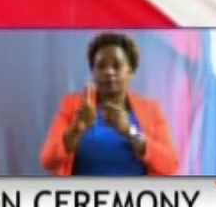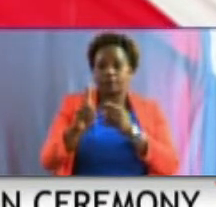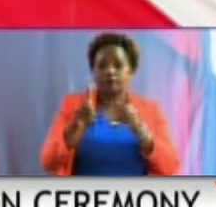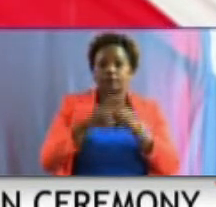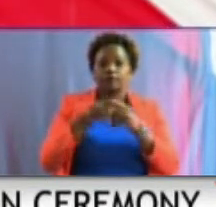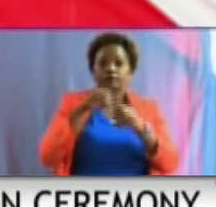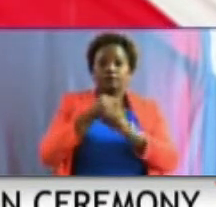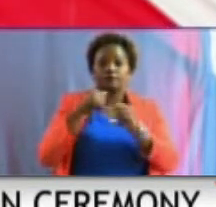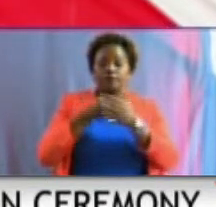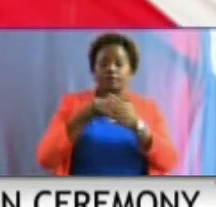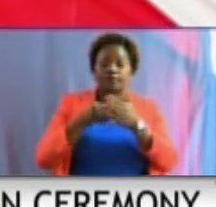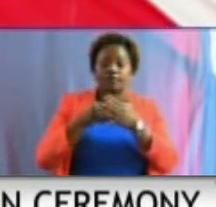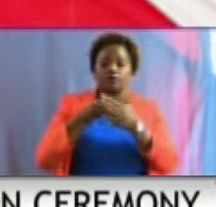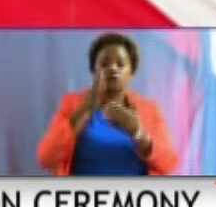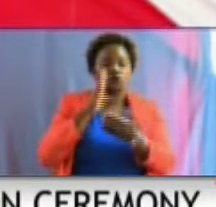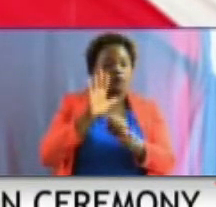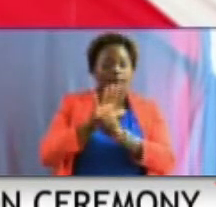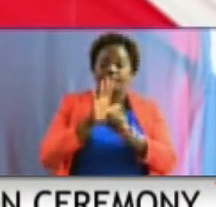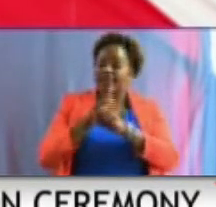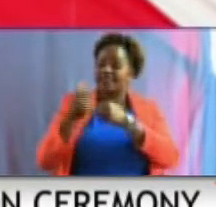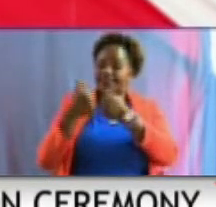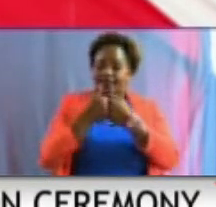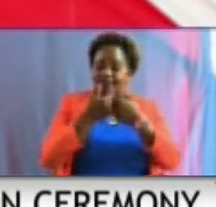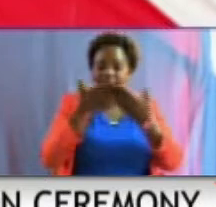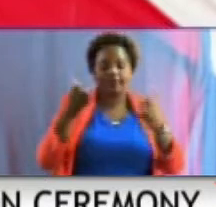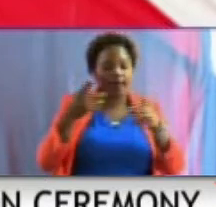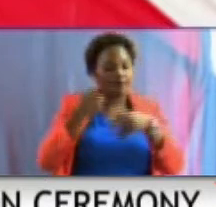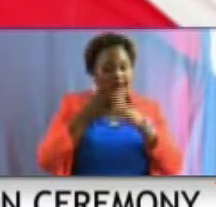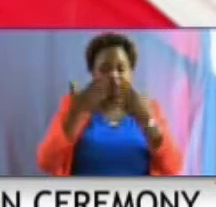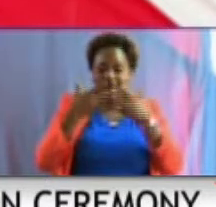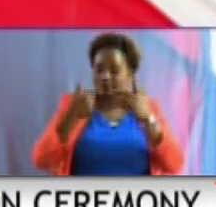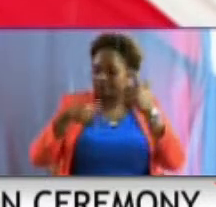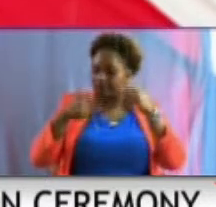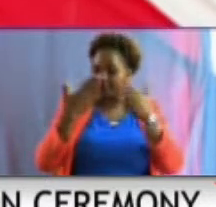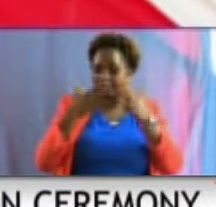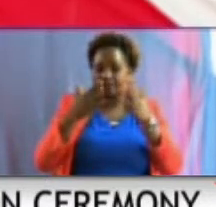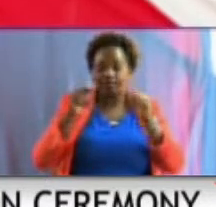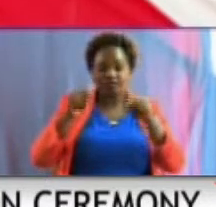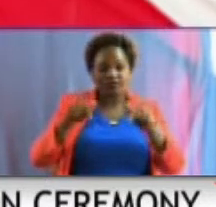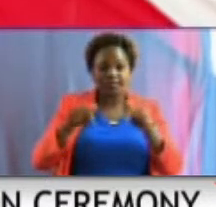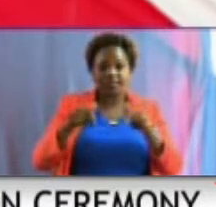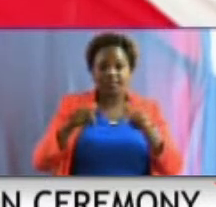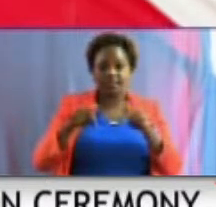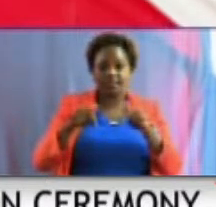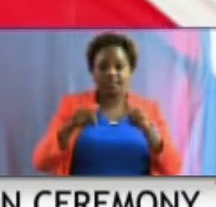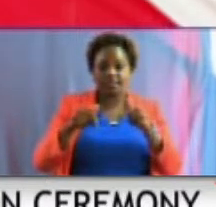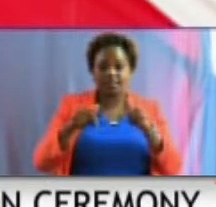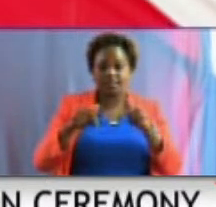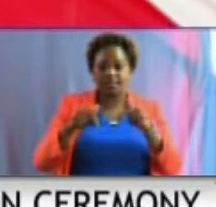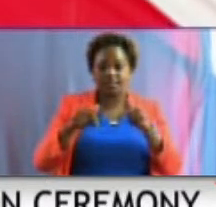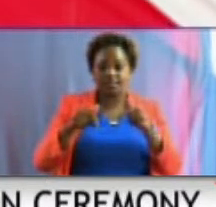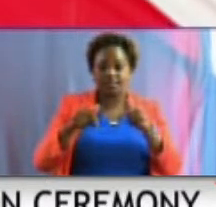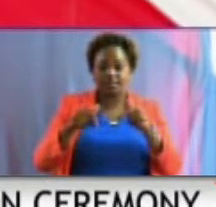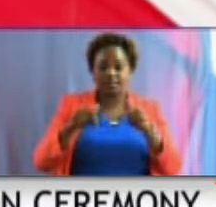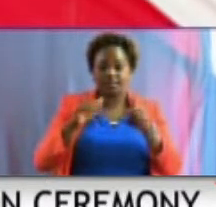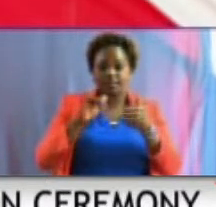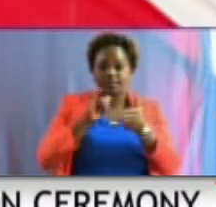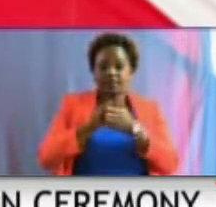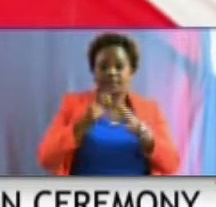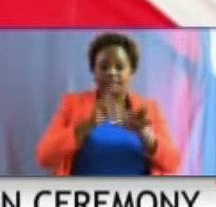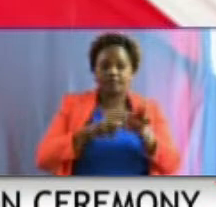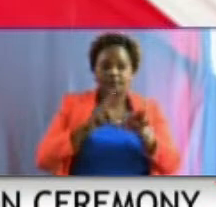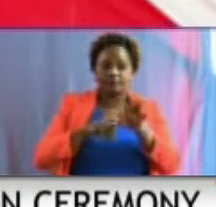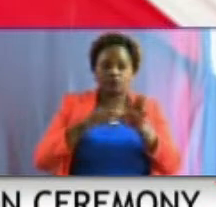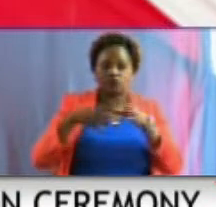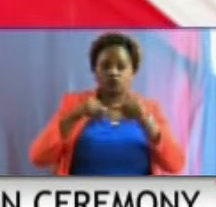made it despite the many challenges. And my message to you today is now that it's time for you to